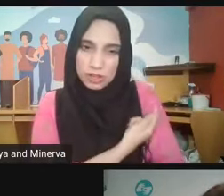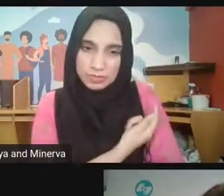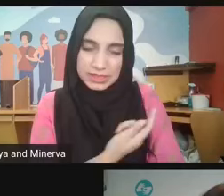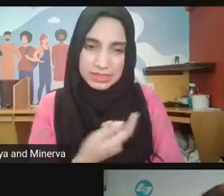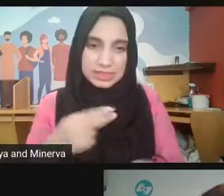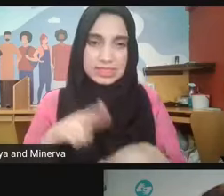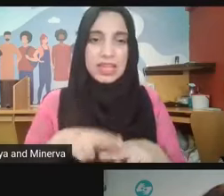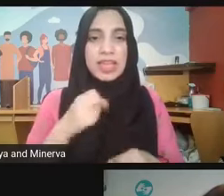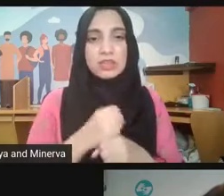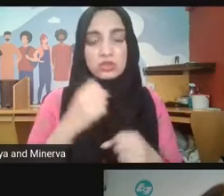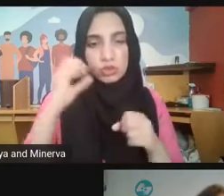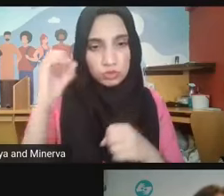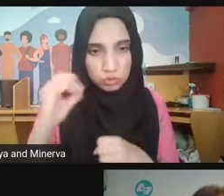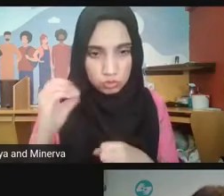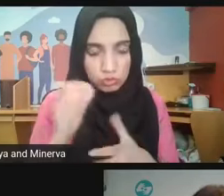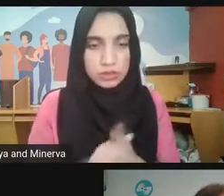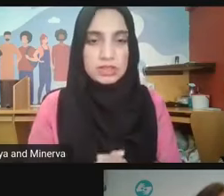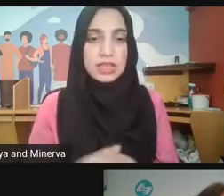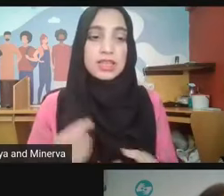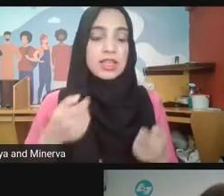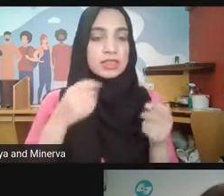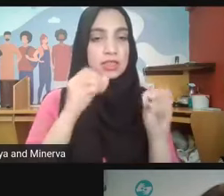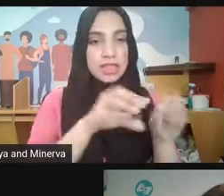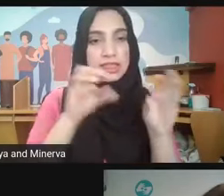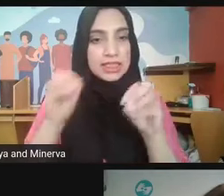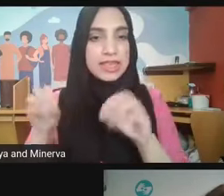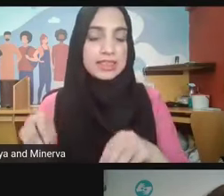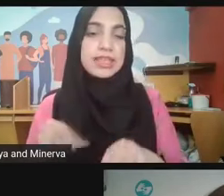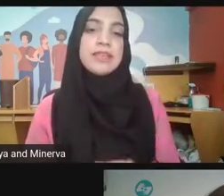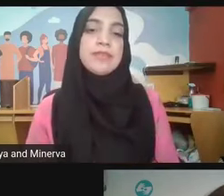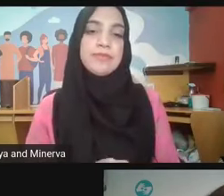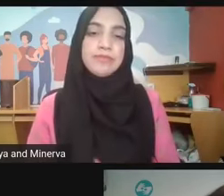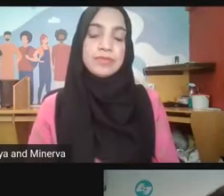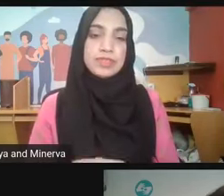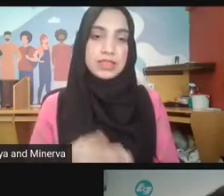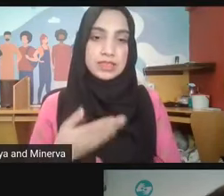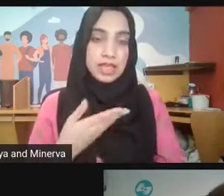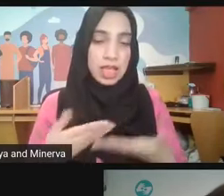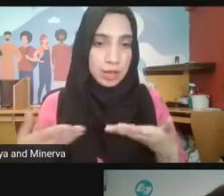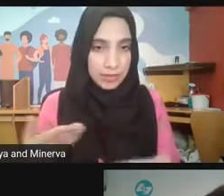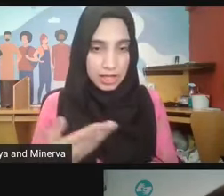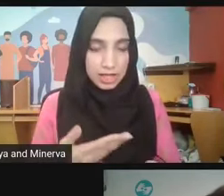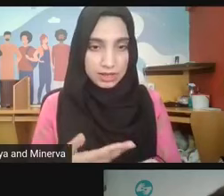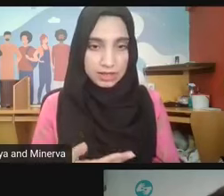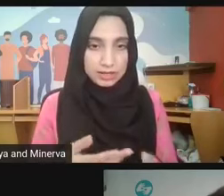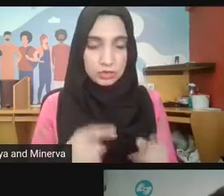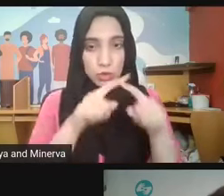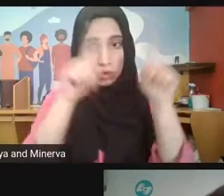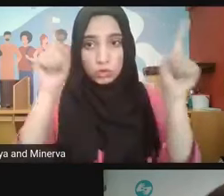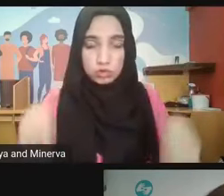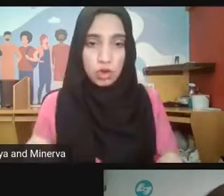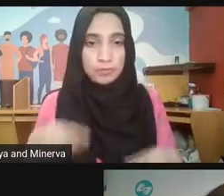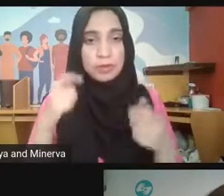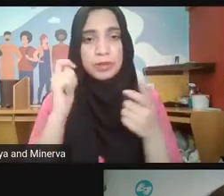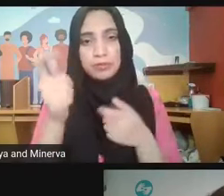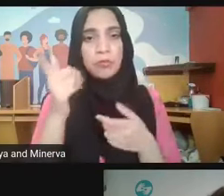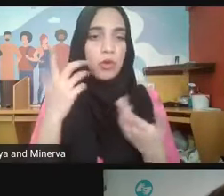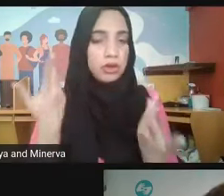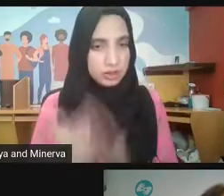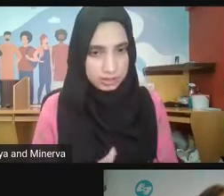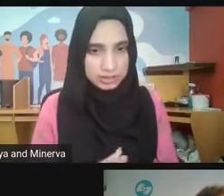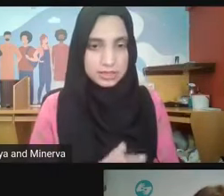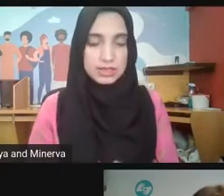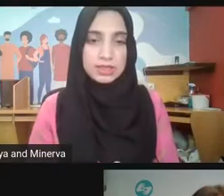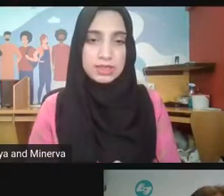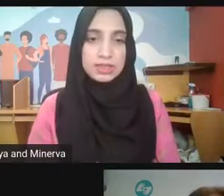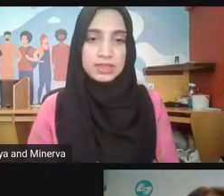individual patients as well. But it can also be bought at our stores, and it only costs 140 rupees.